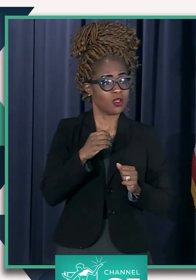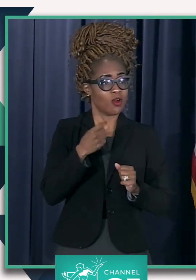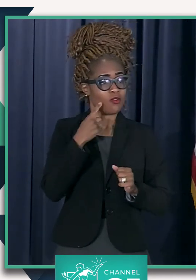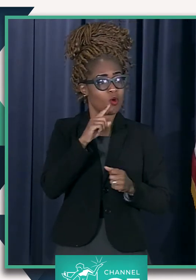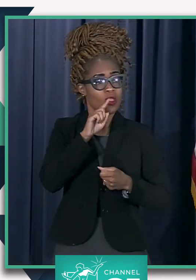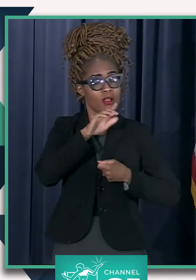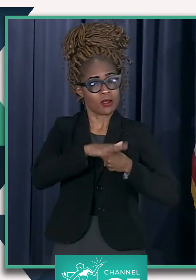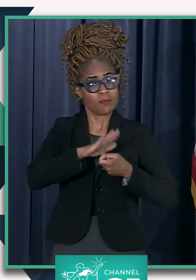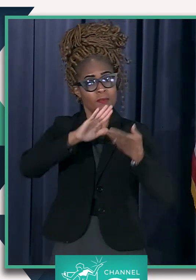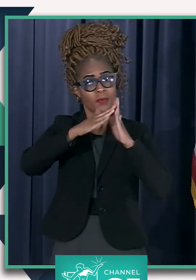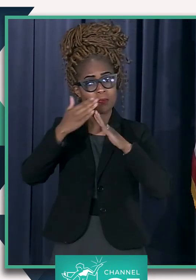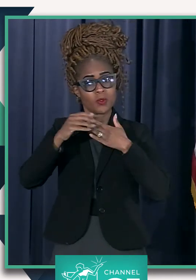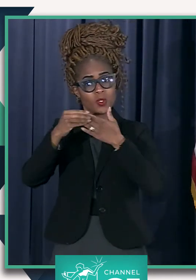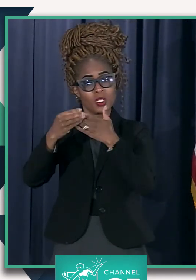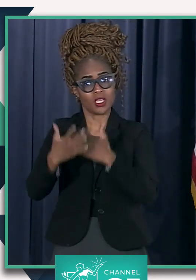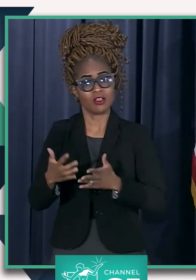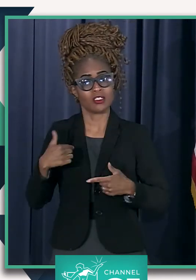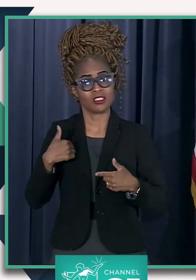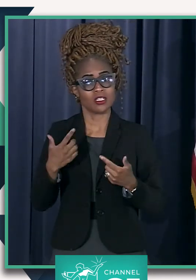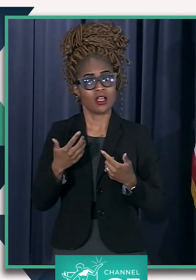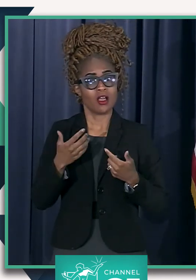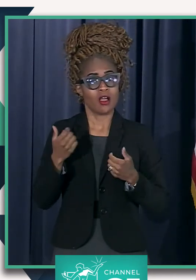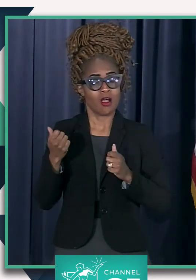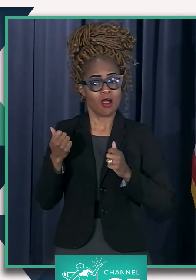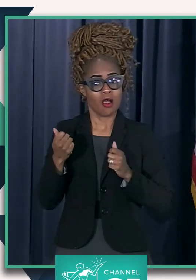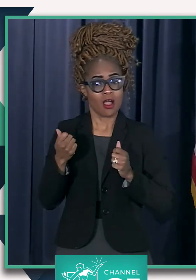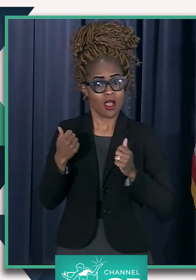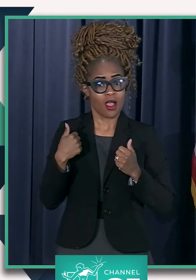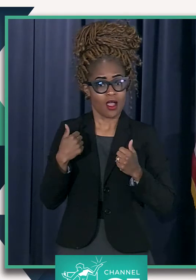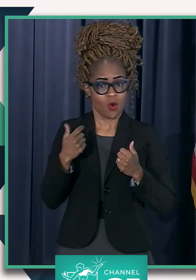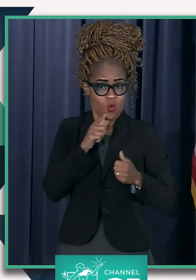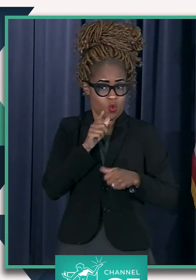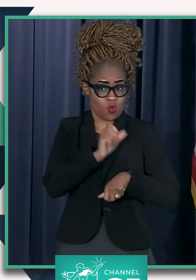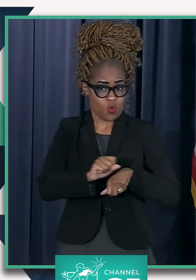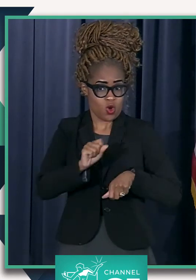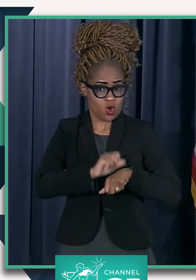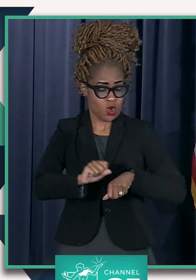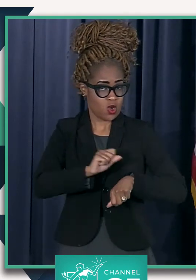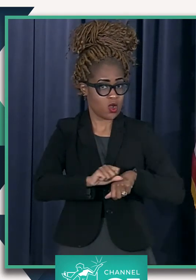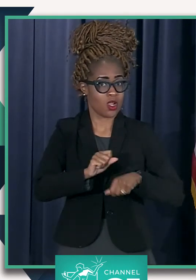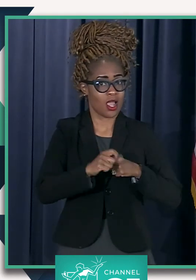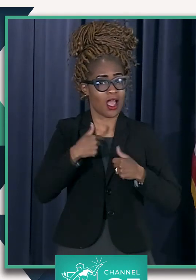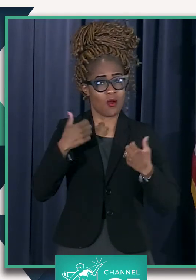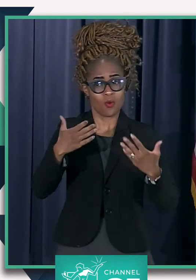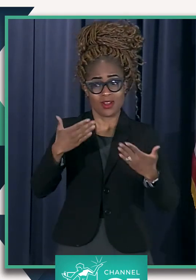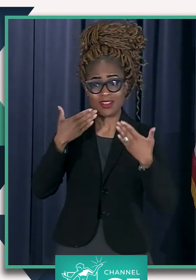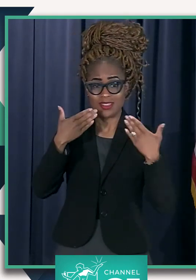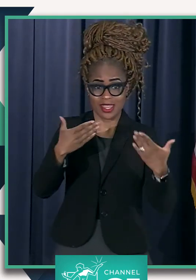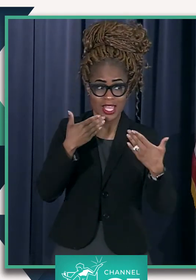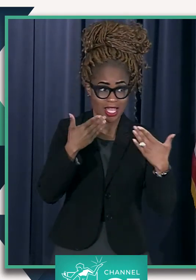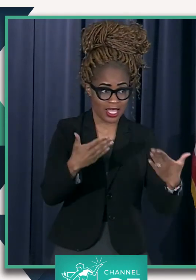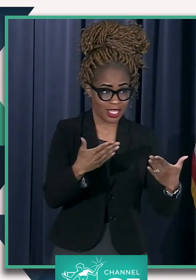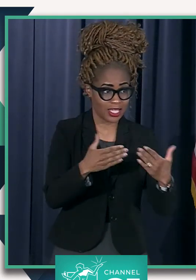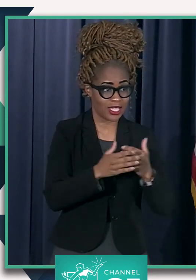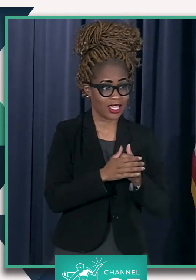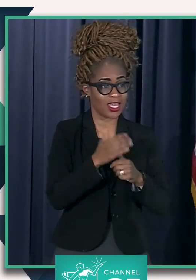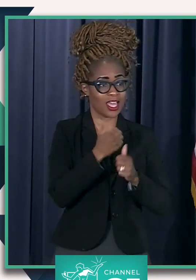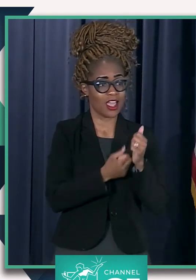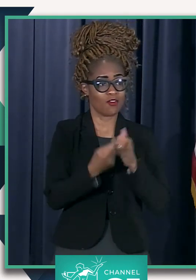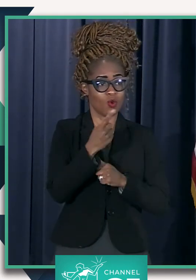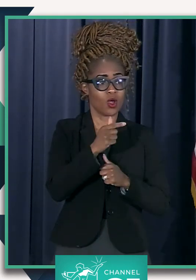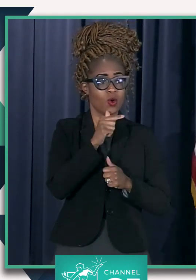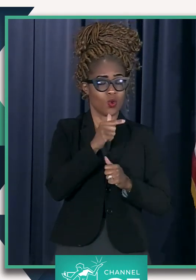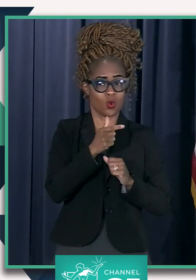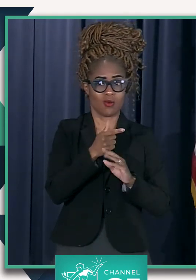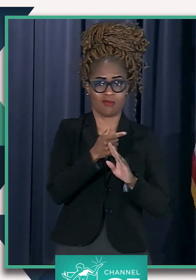community leaders, I want all of the committed community leaders that are working on the ground, I want to thank everyone who spoke